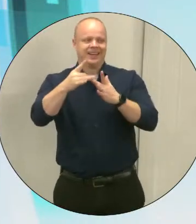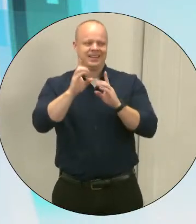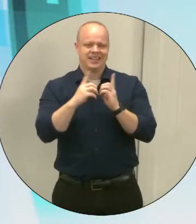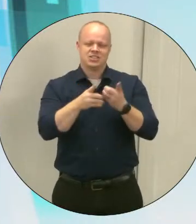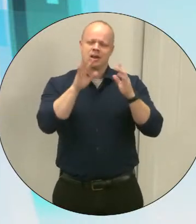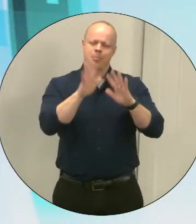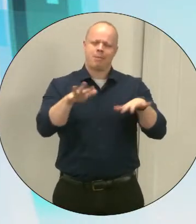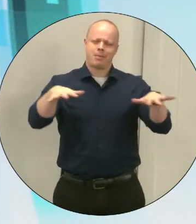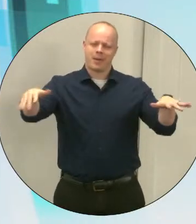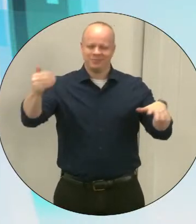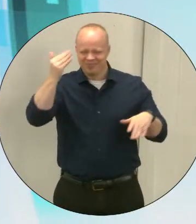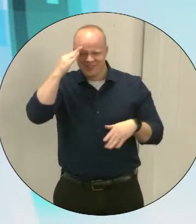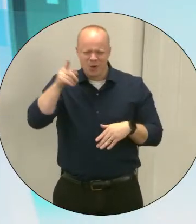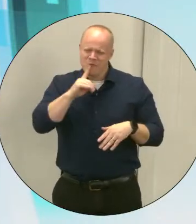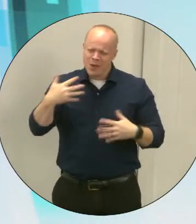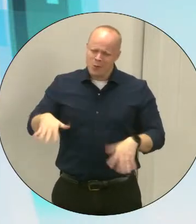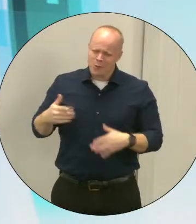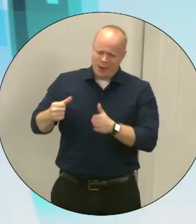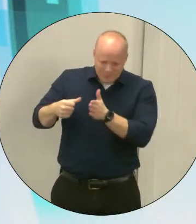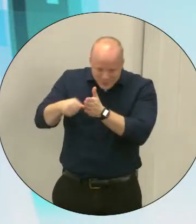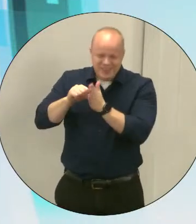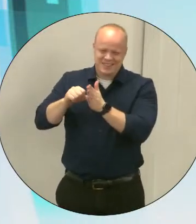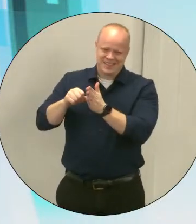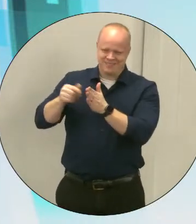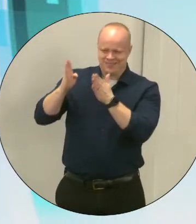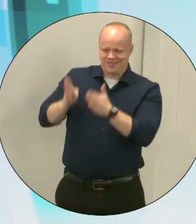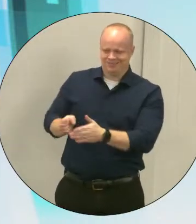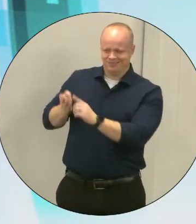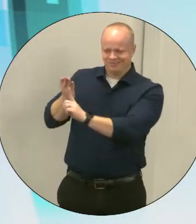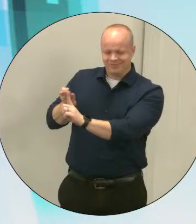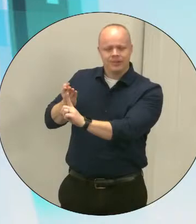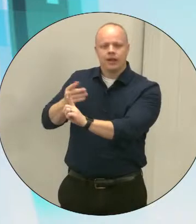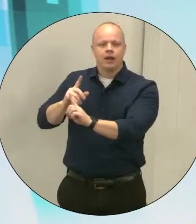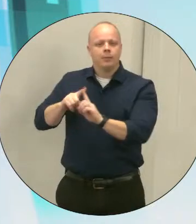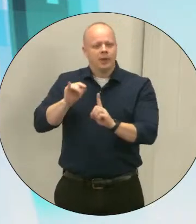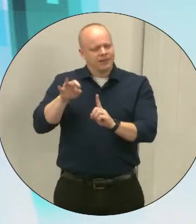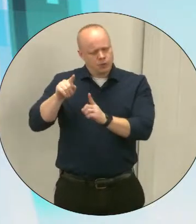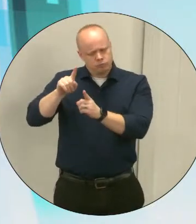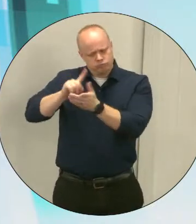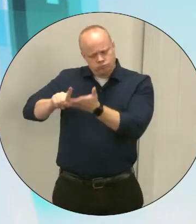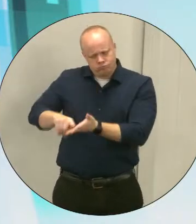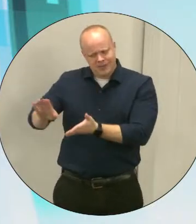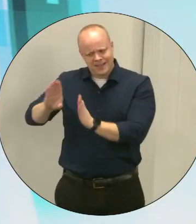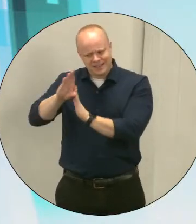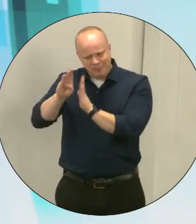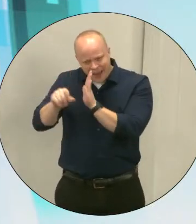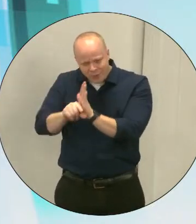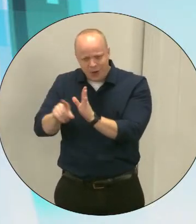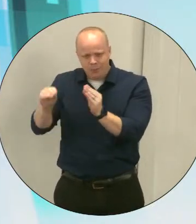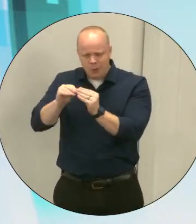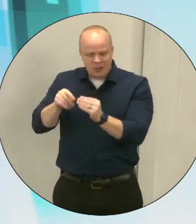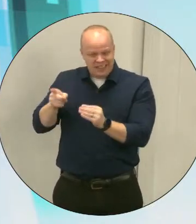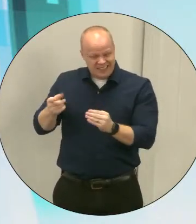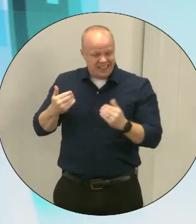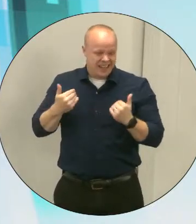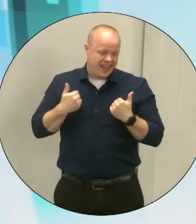You know, like he was a very, very impressive candidate, but, you know, if you dig into his background a little bit, he